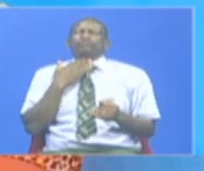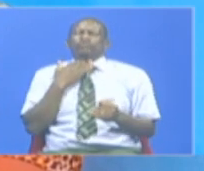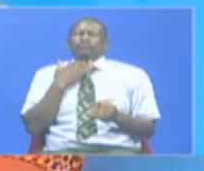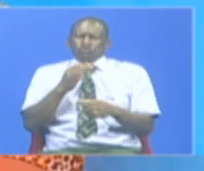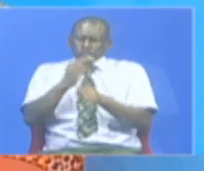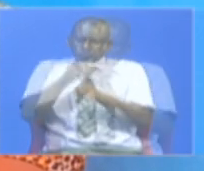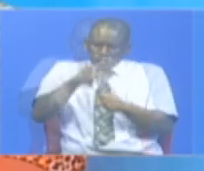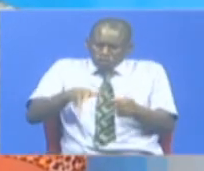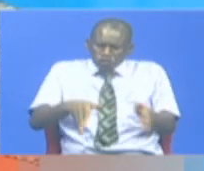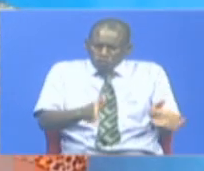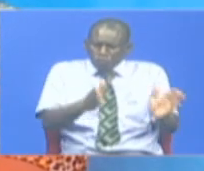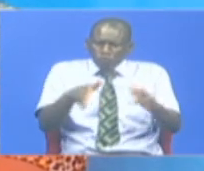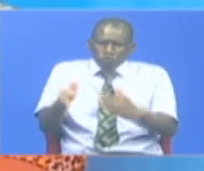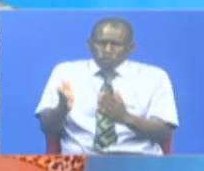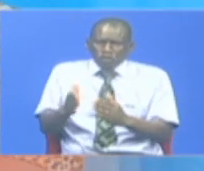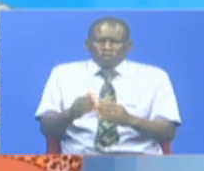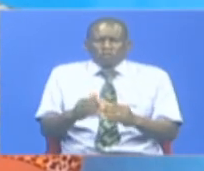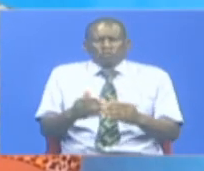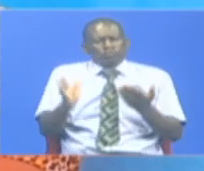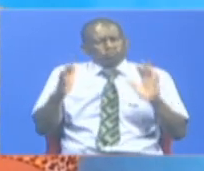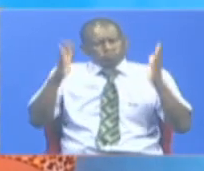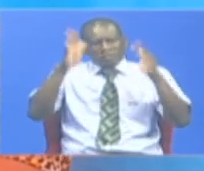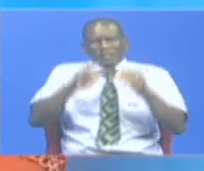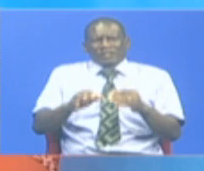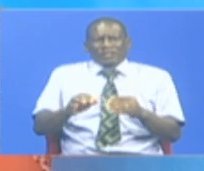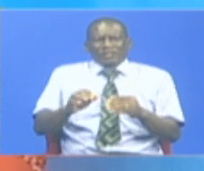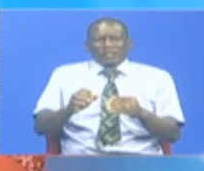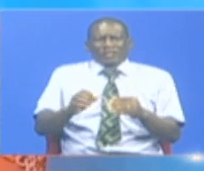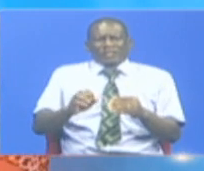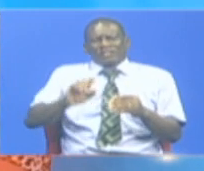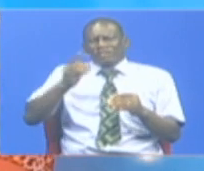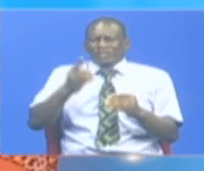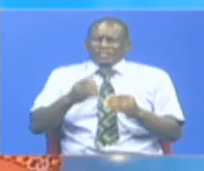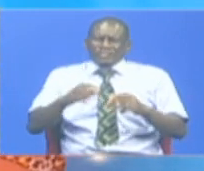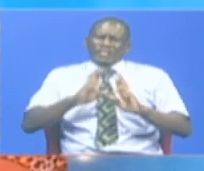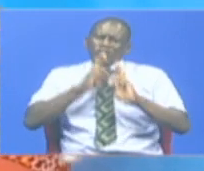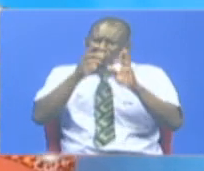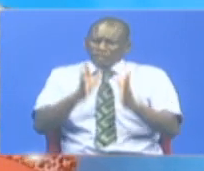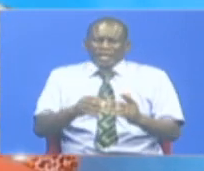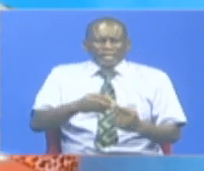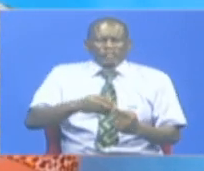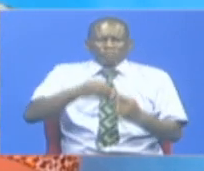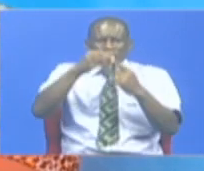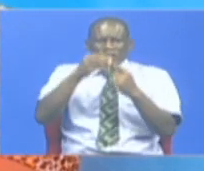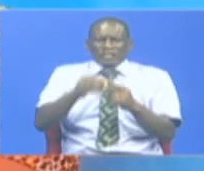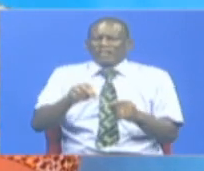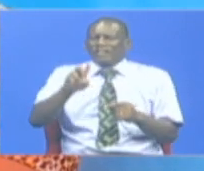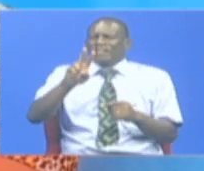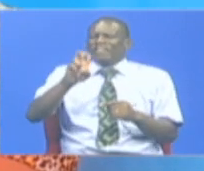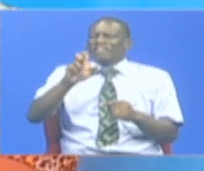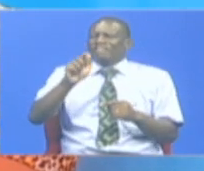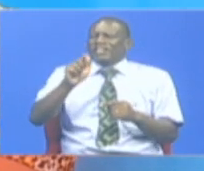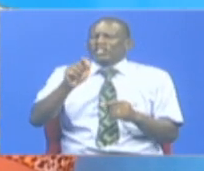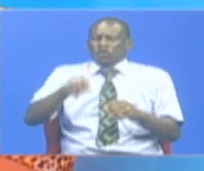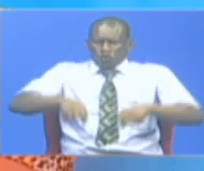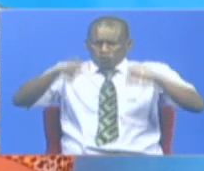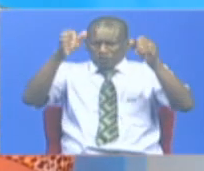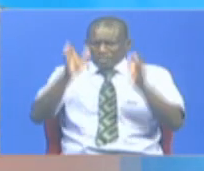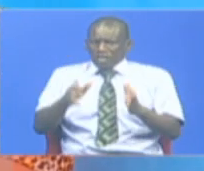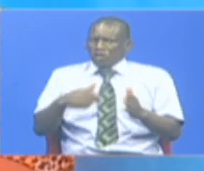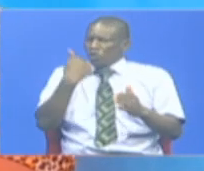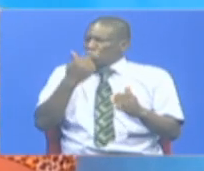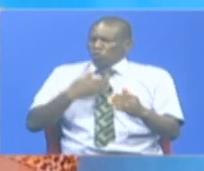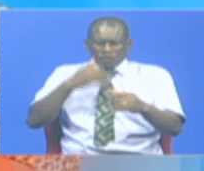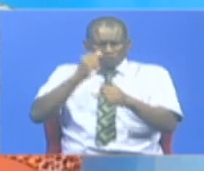this opportunity to acknowledge our first responders, especially our veterinary officers, who have been